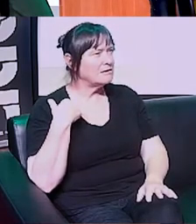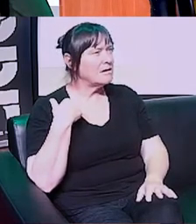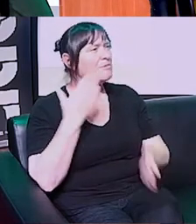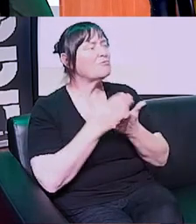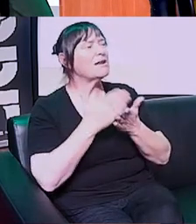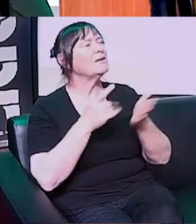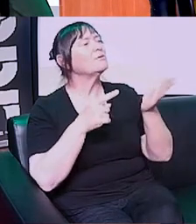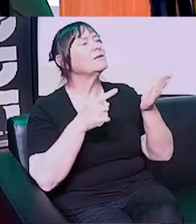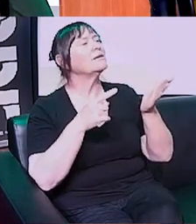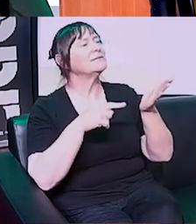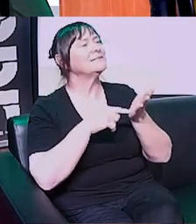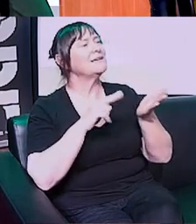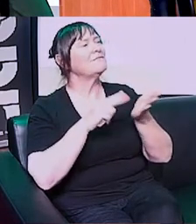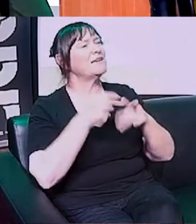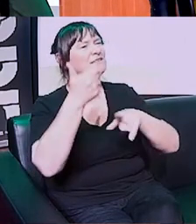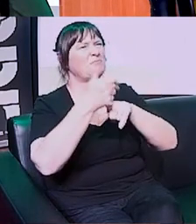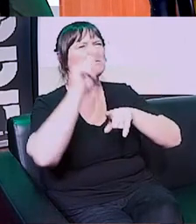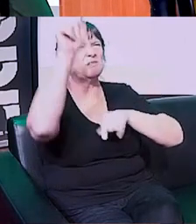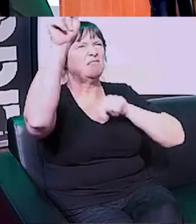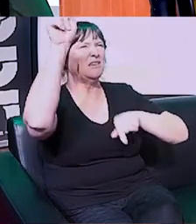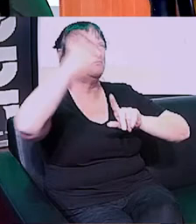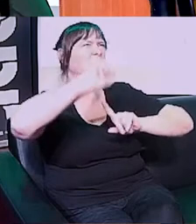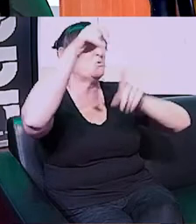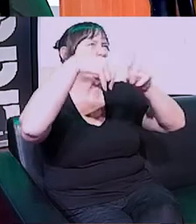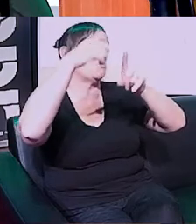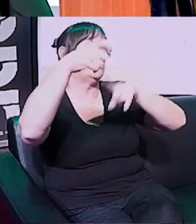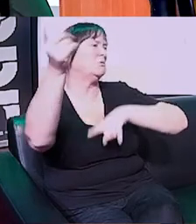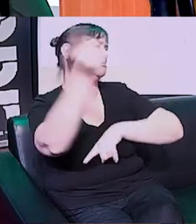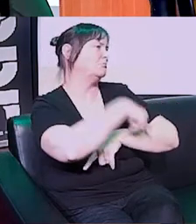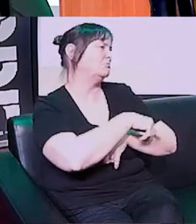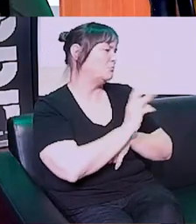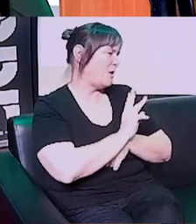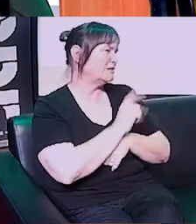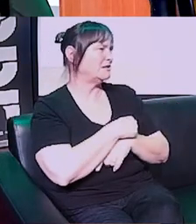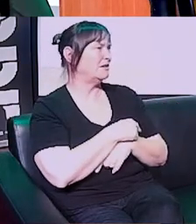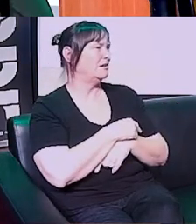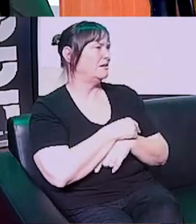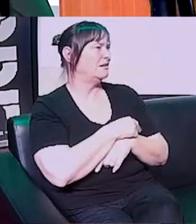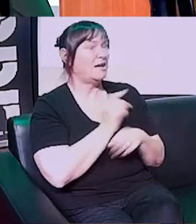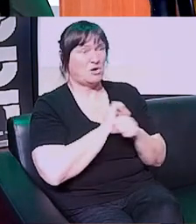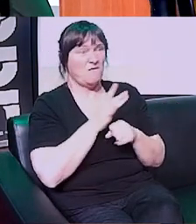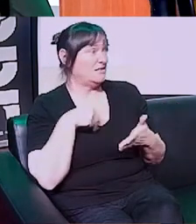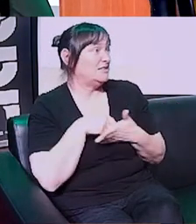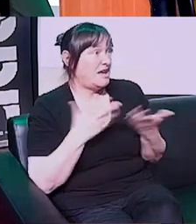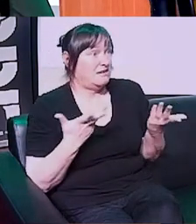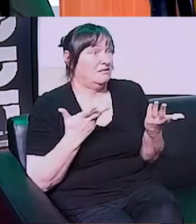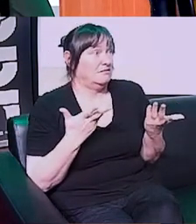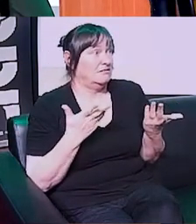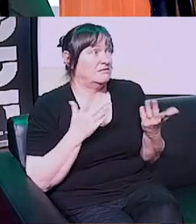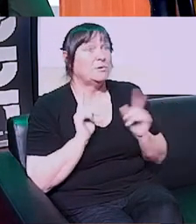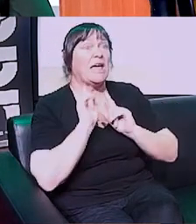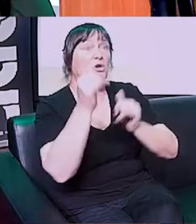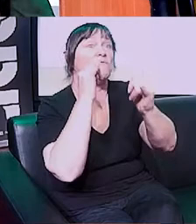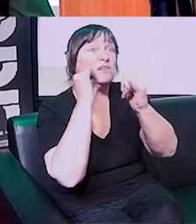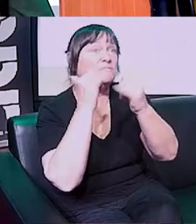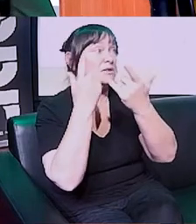Auckland or Wellington. You know, I just can't get up and walk down the road to them, particularly during COVID when we were stuck in our lounges and stuff like that.